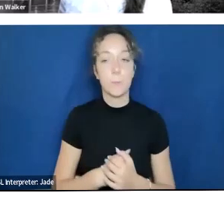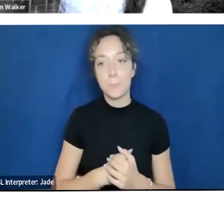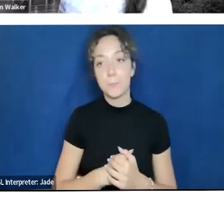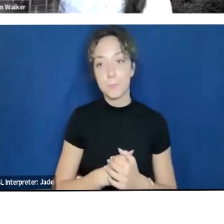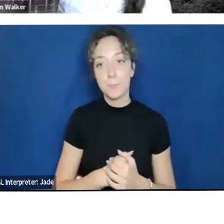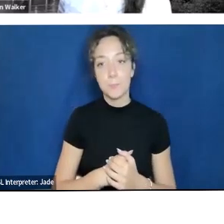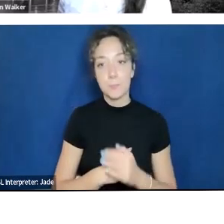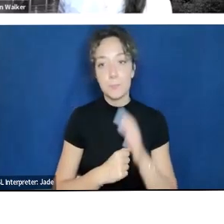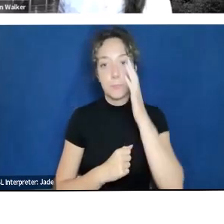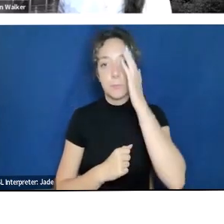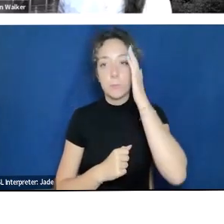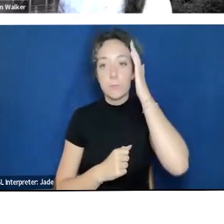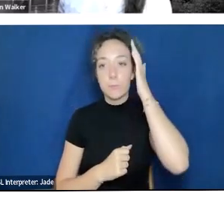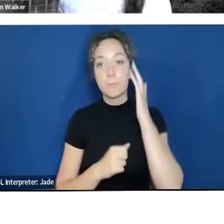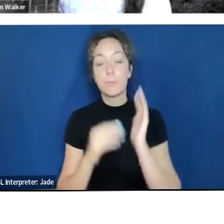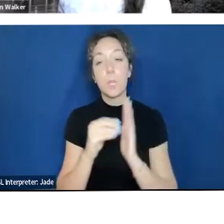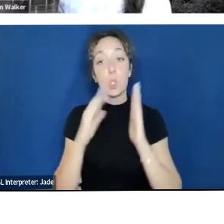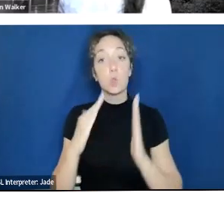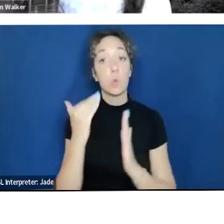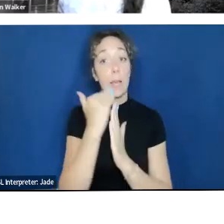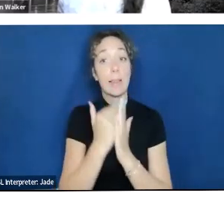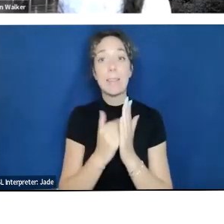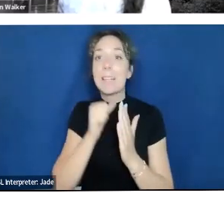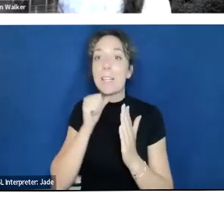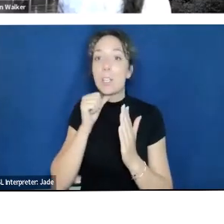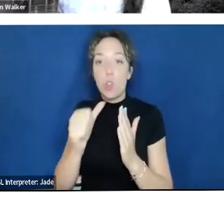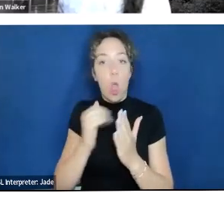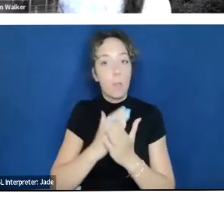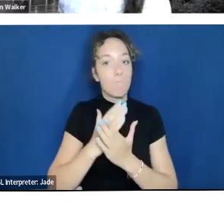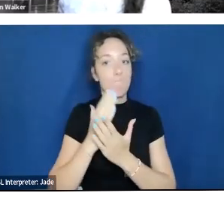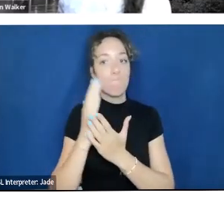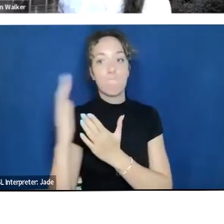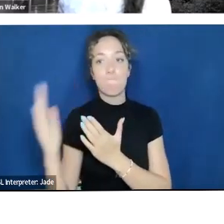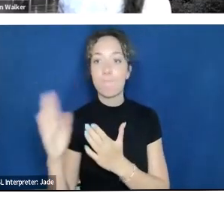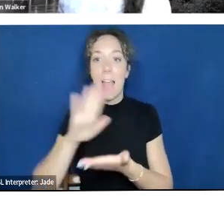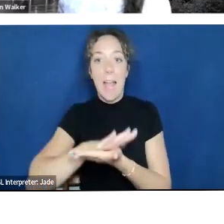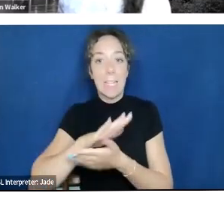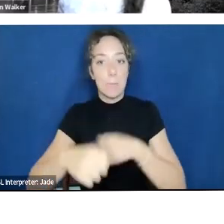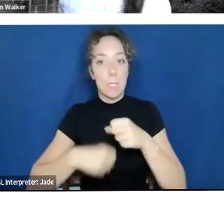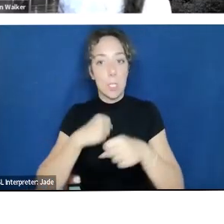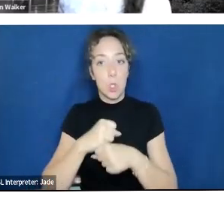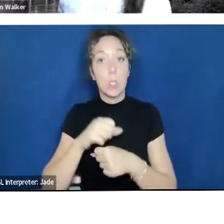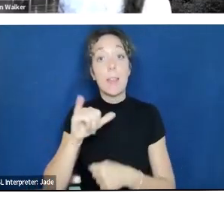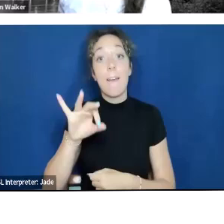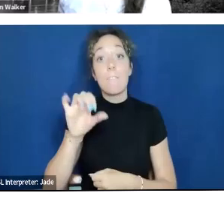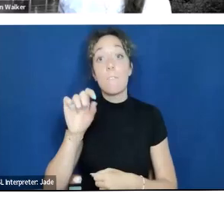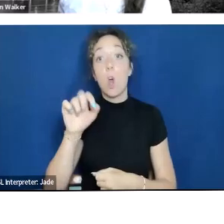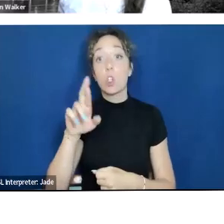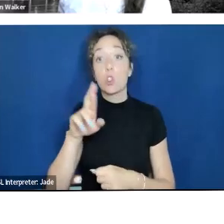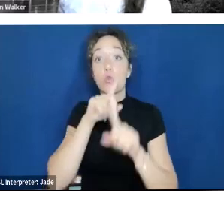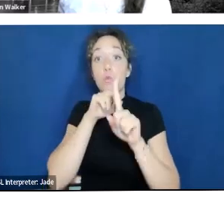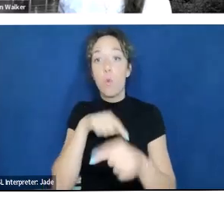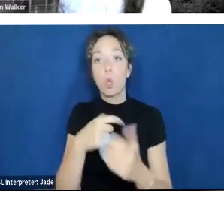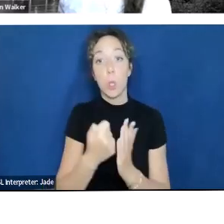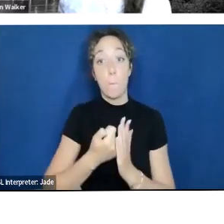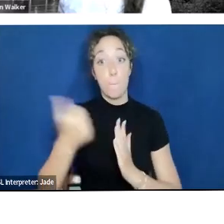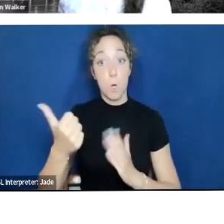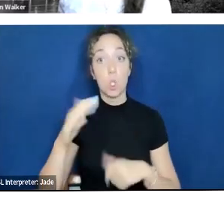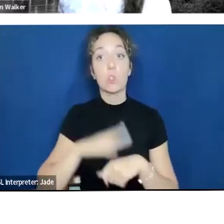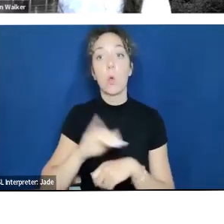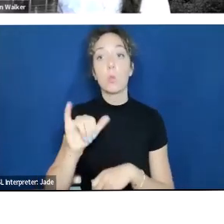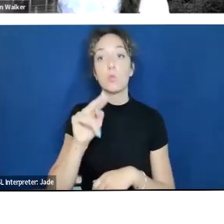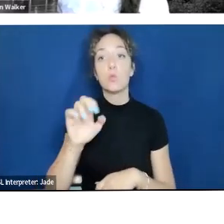student list does not span over academic years, and the foster reports do get purged on June 30th every